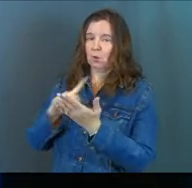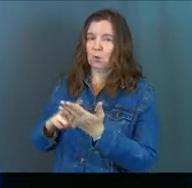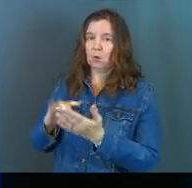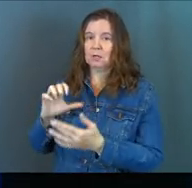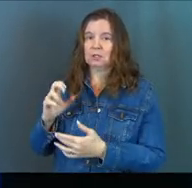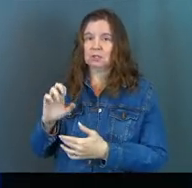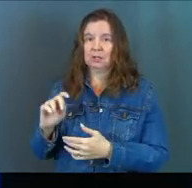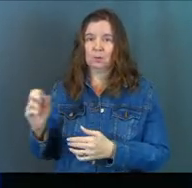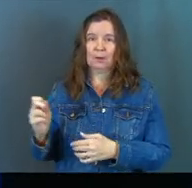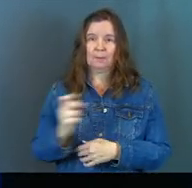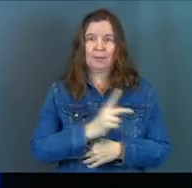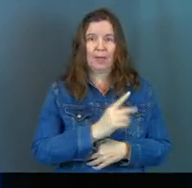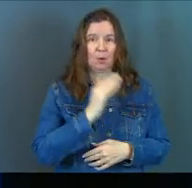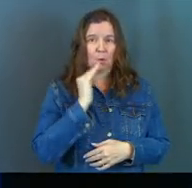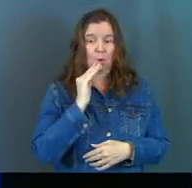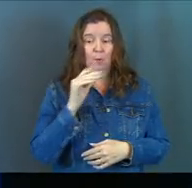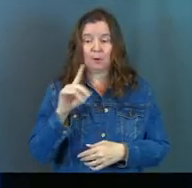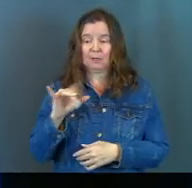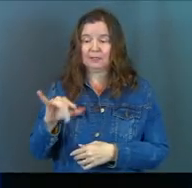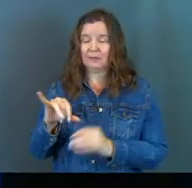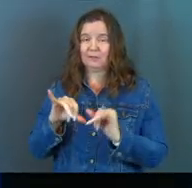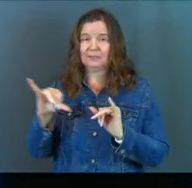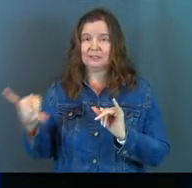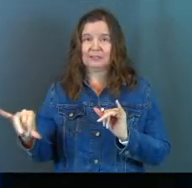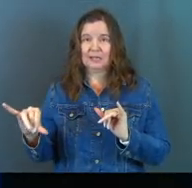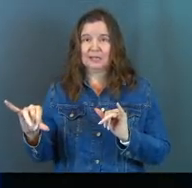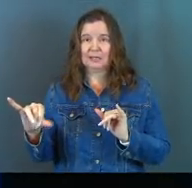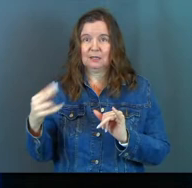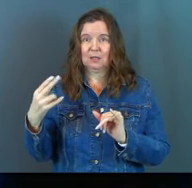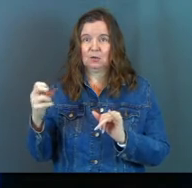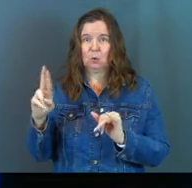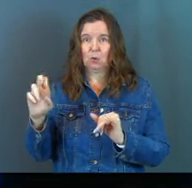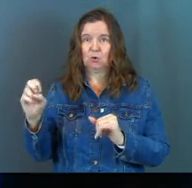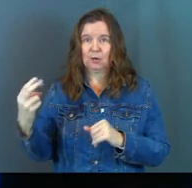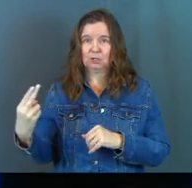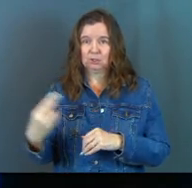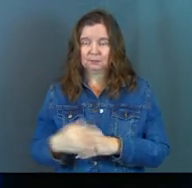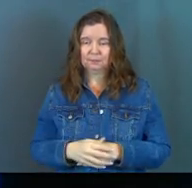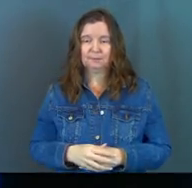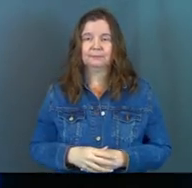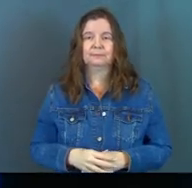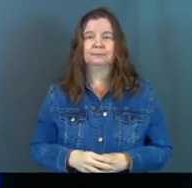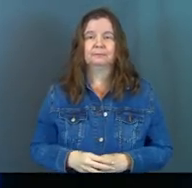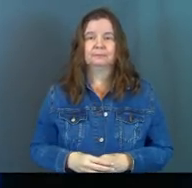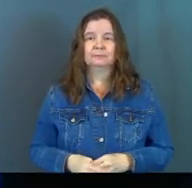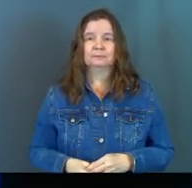then Jonathan returned home while David stayed at Horesh.